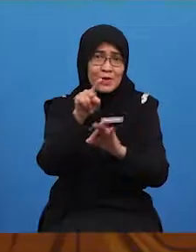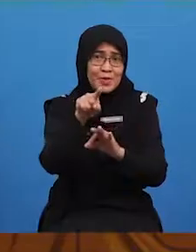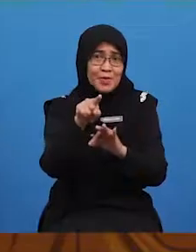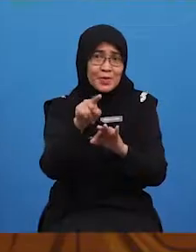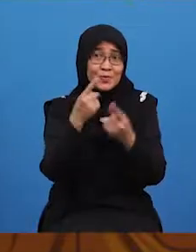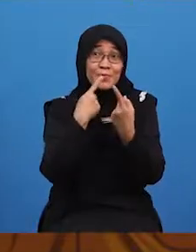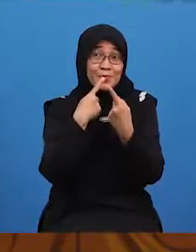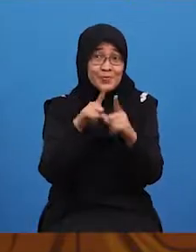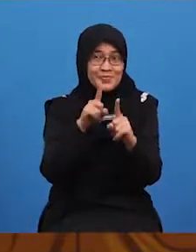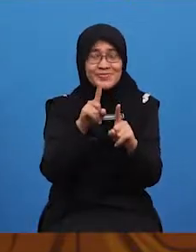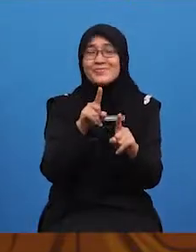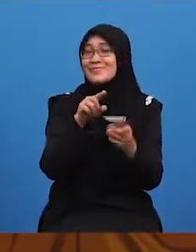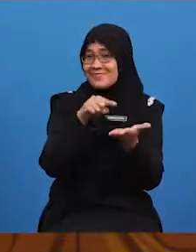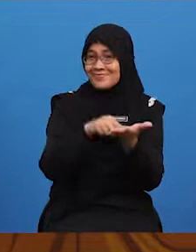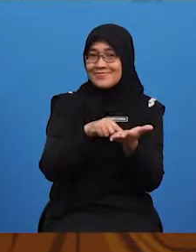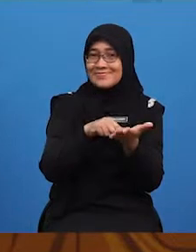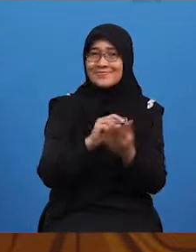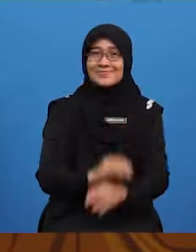answer this.